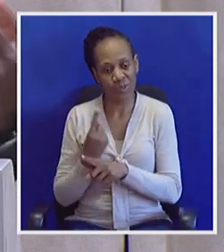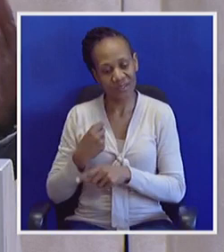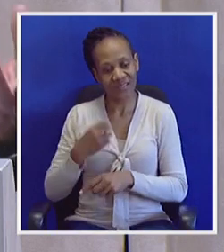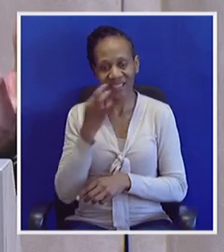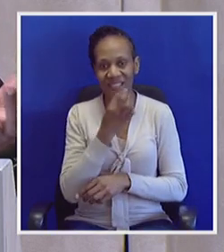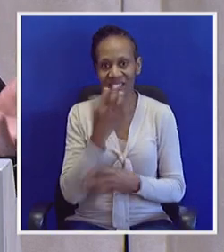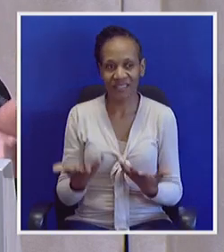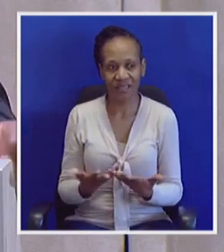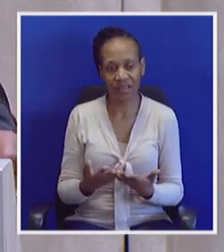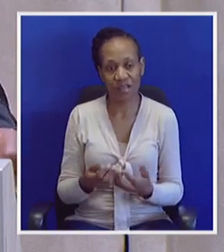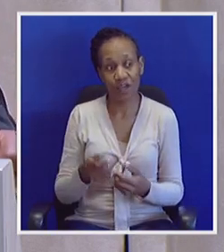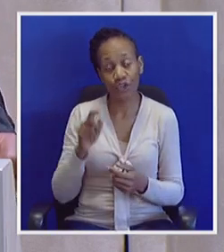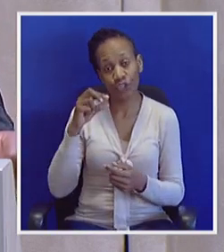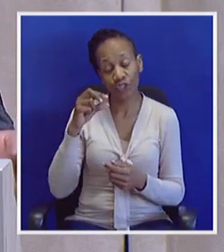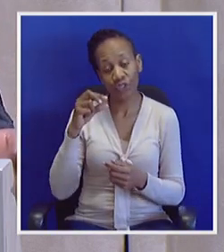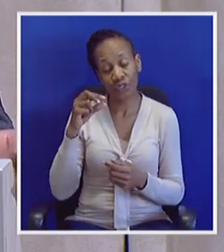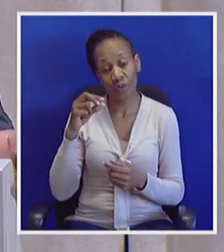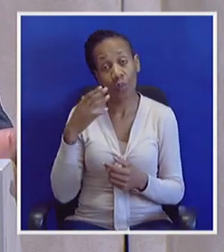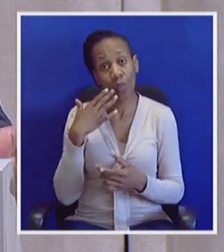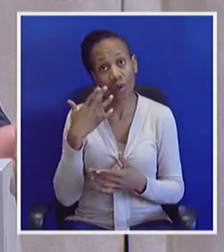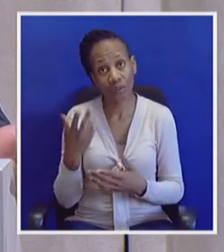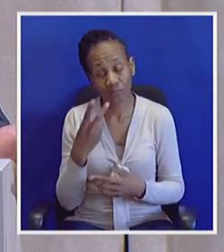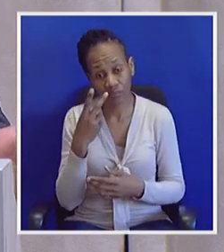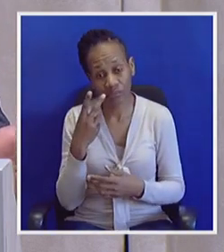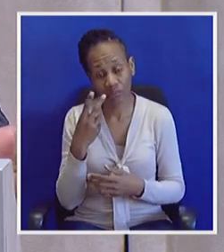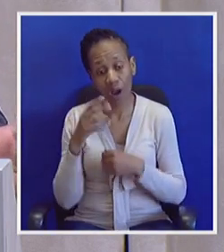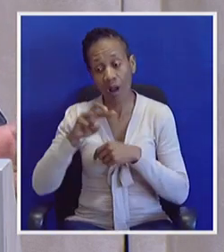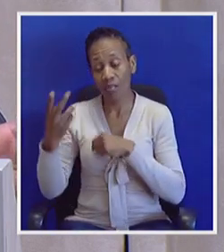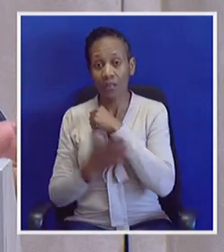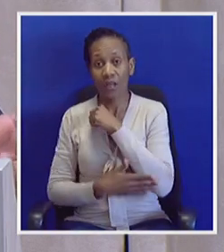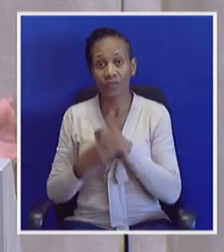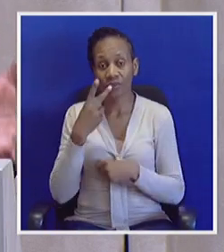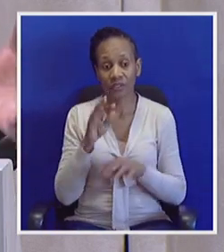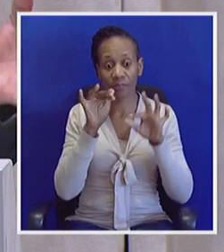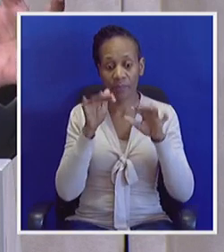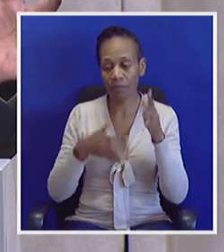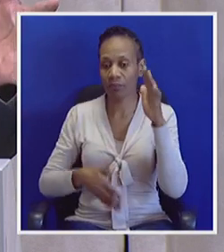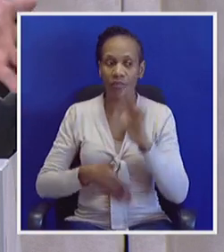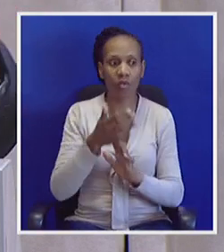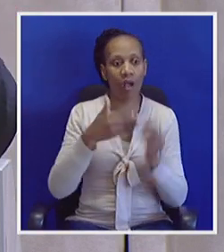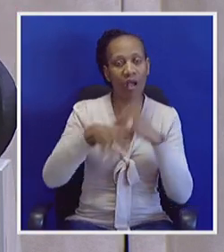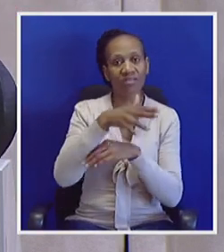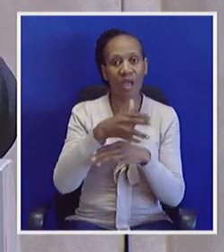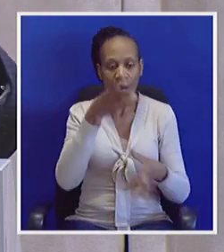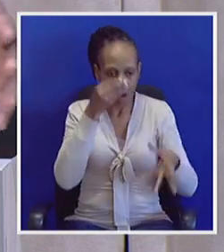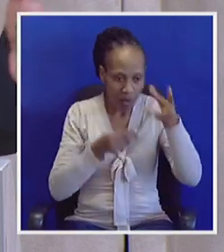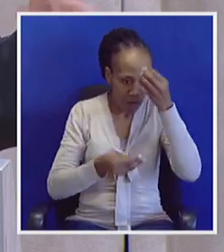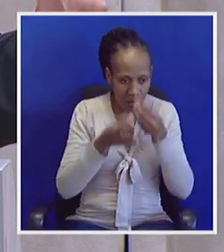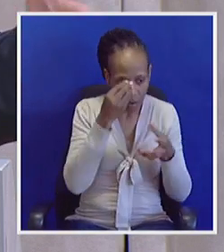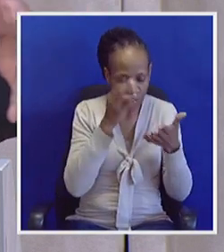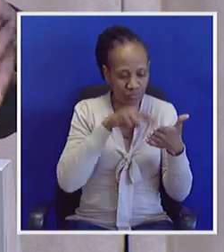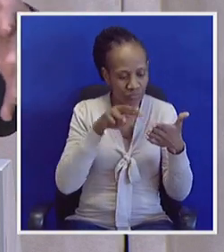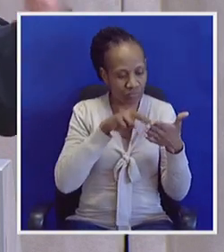admired, which is the German model, where people are given time to go and learn the theory and thereafter then get